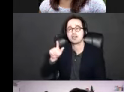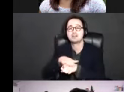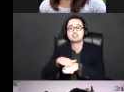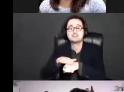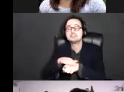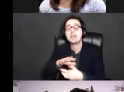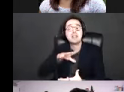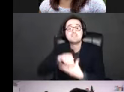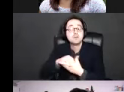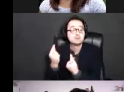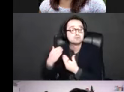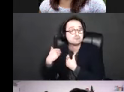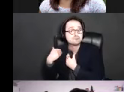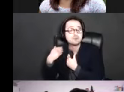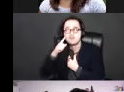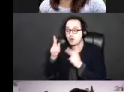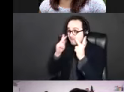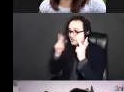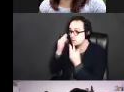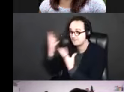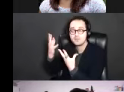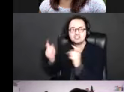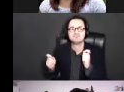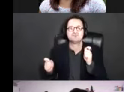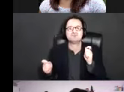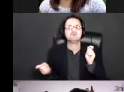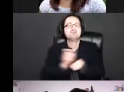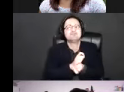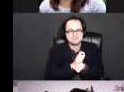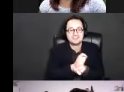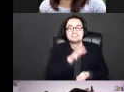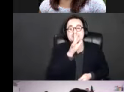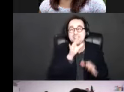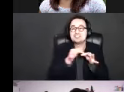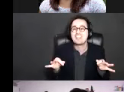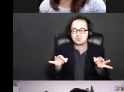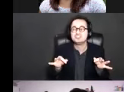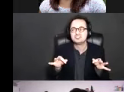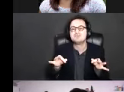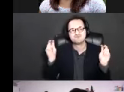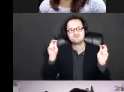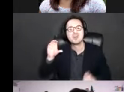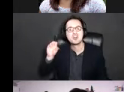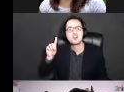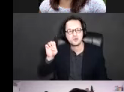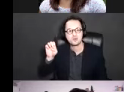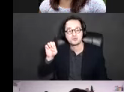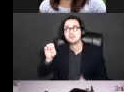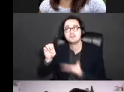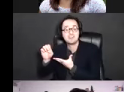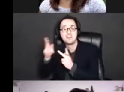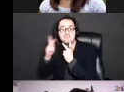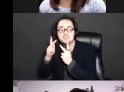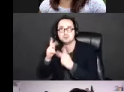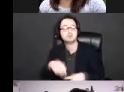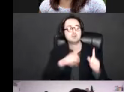transforming this visual information into a speech and language code. So basically plugging our visual system into our language